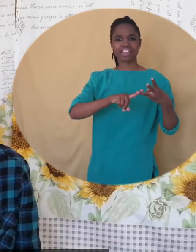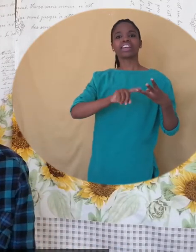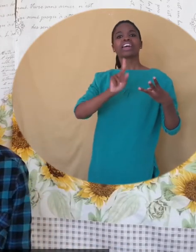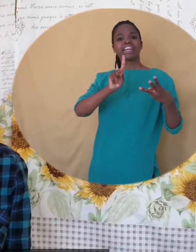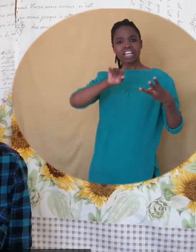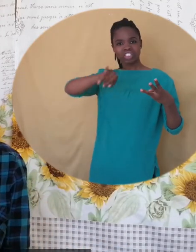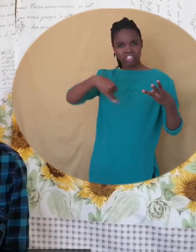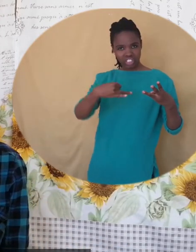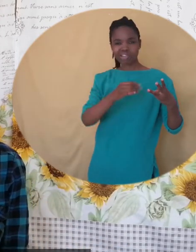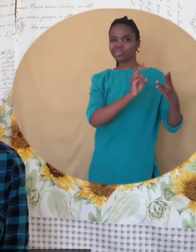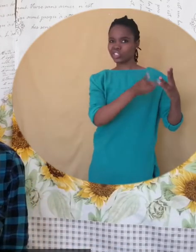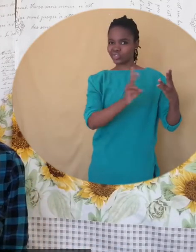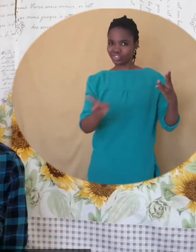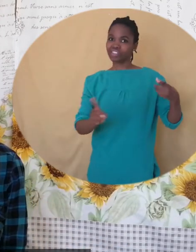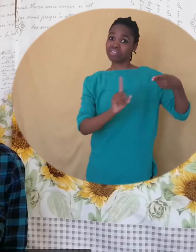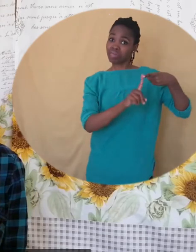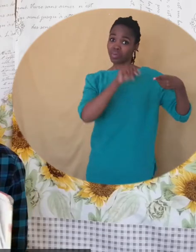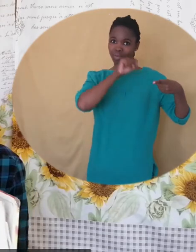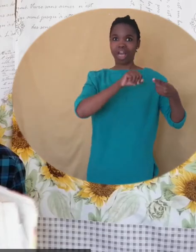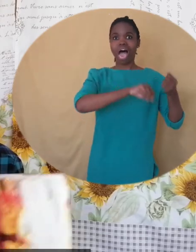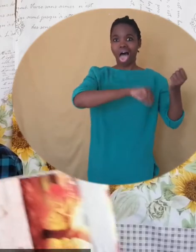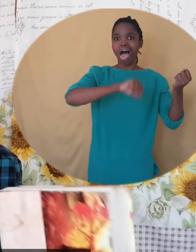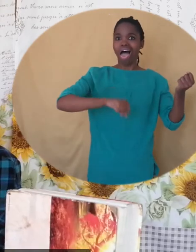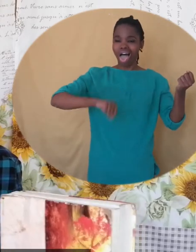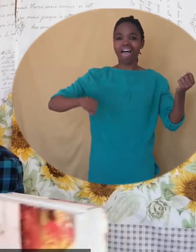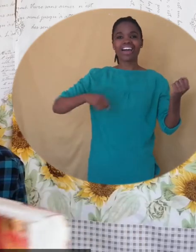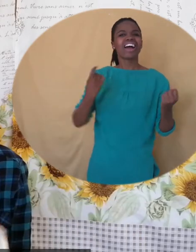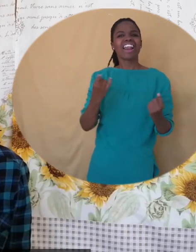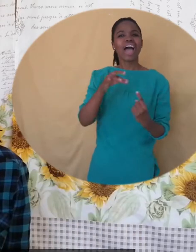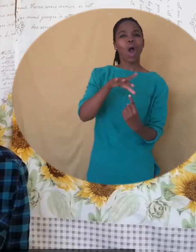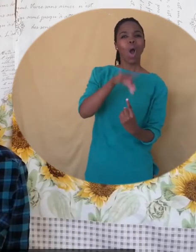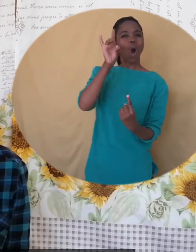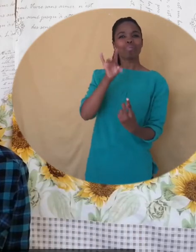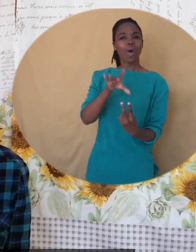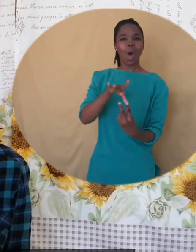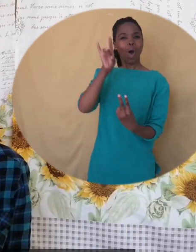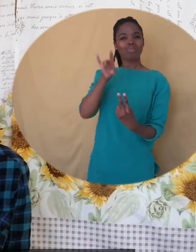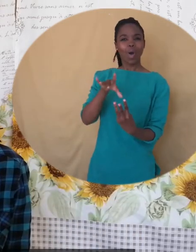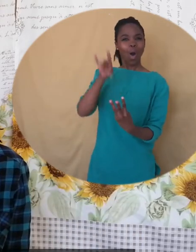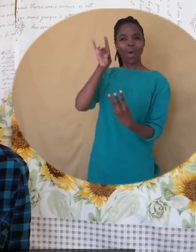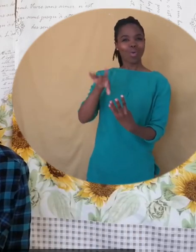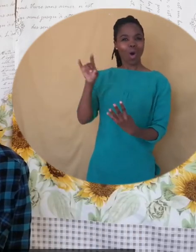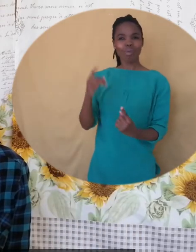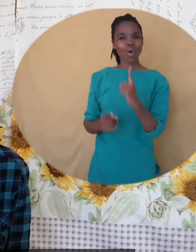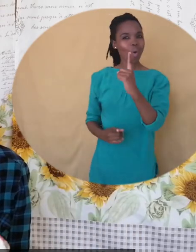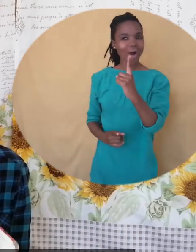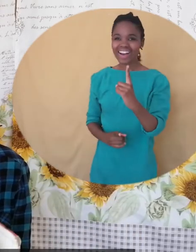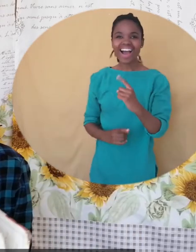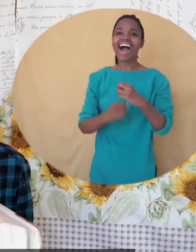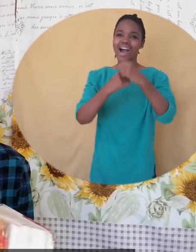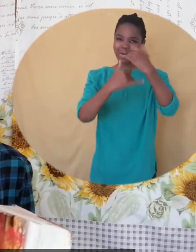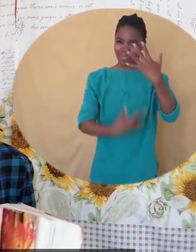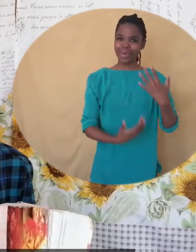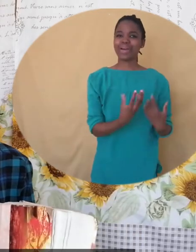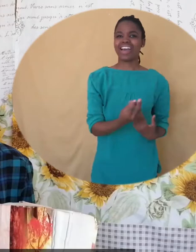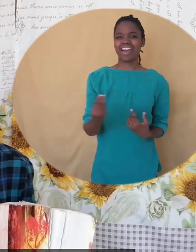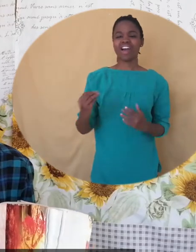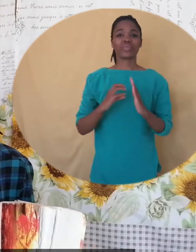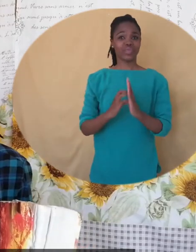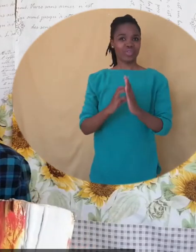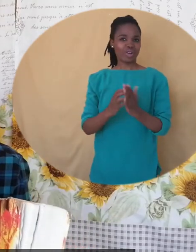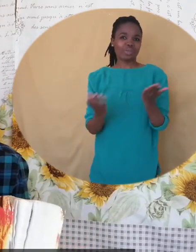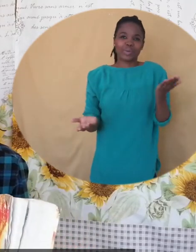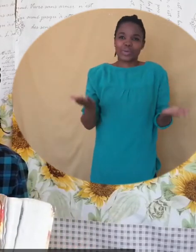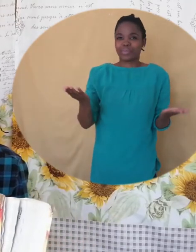King James. I love how the amplified really amplifies everything. It gives you like 3, 4, 5 options, synonyms to